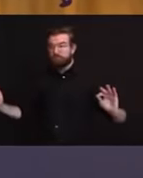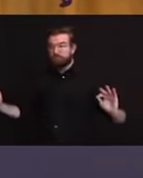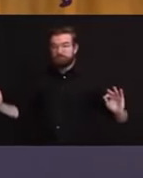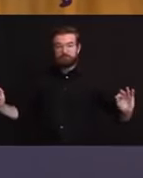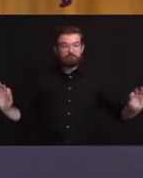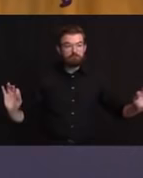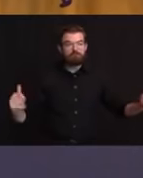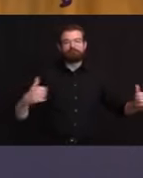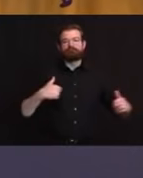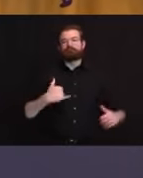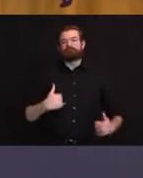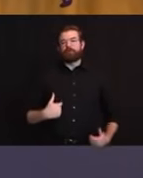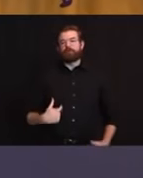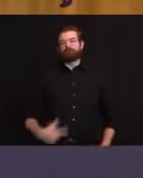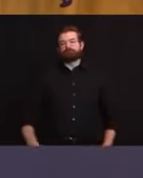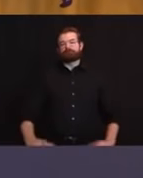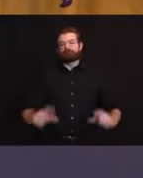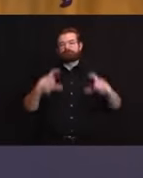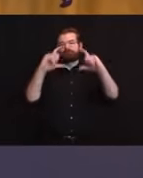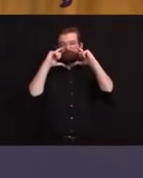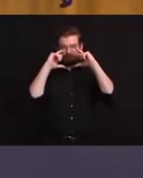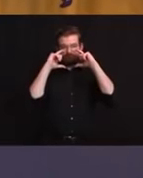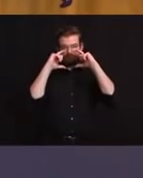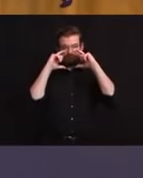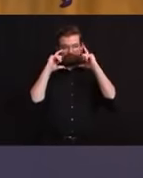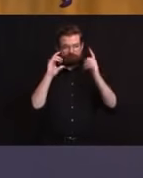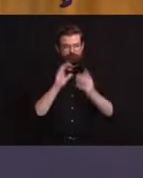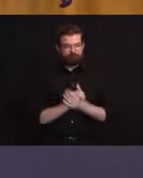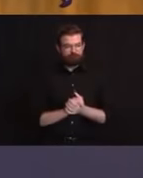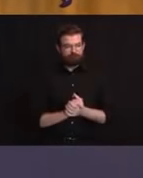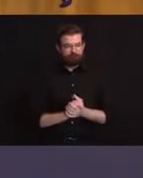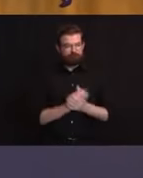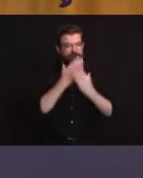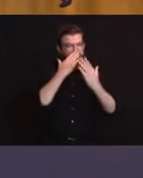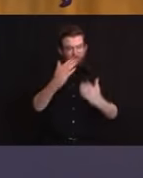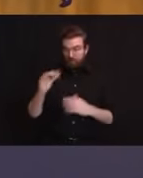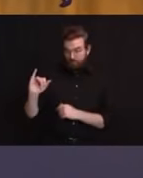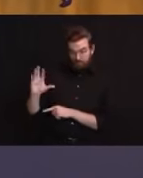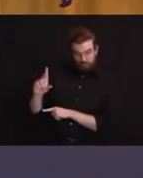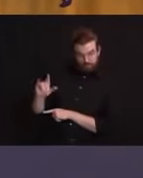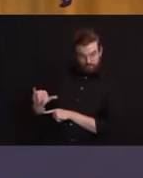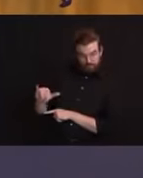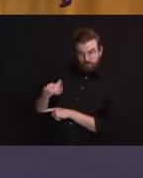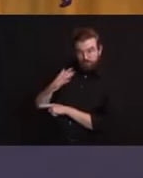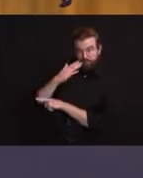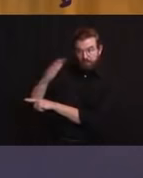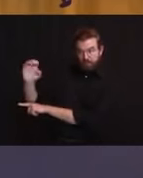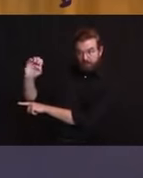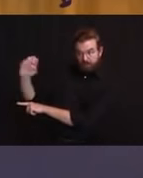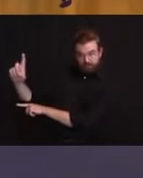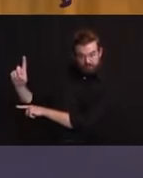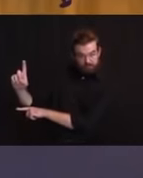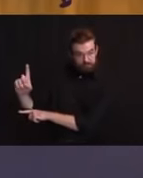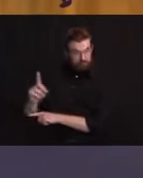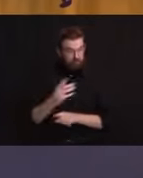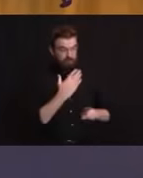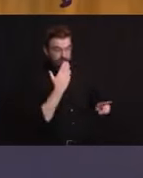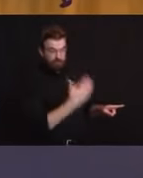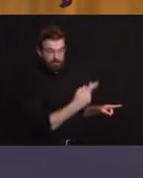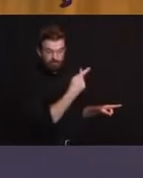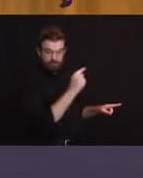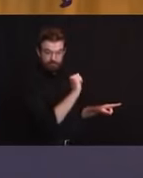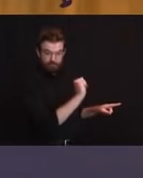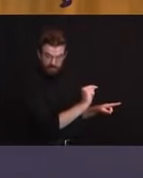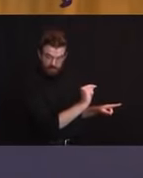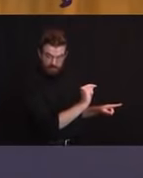here. Thank you all. Thank you, Judy and Ed, Pat, Jared, Matt, Mahan, the whole team. Dante,